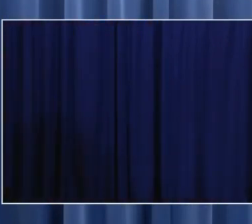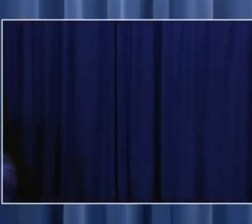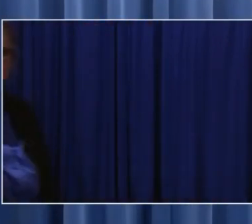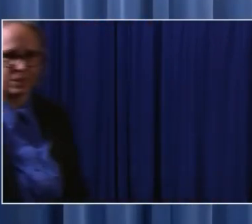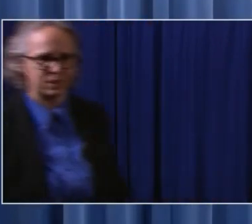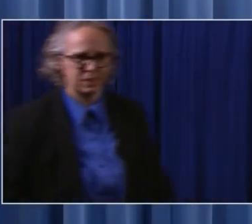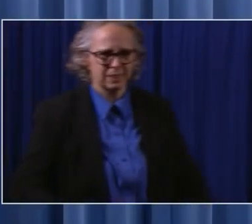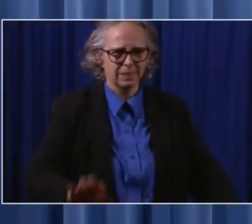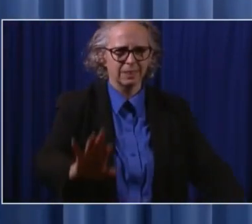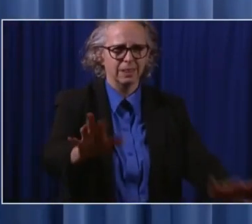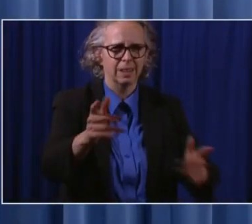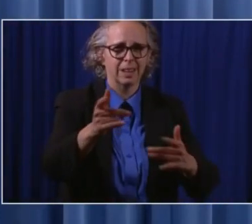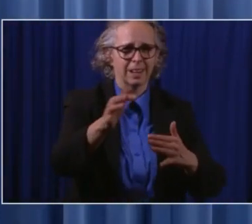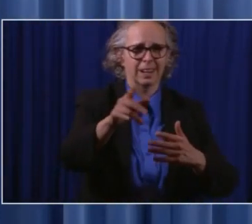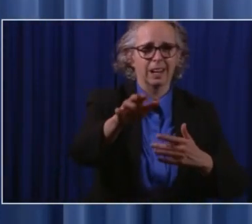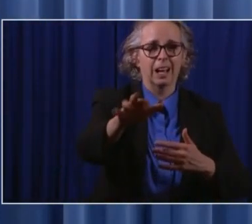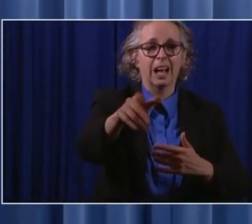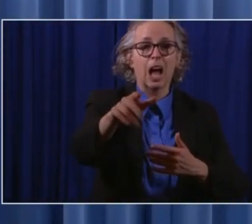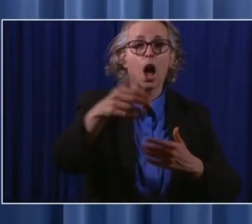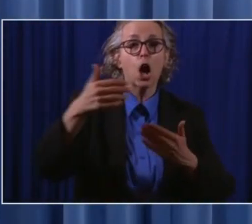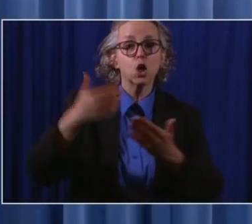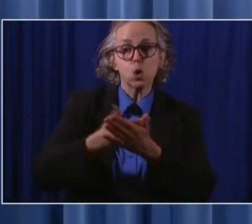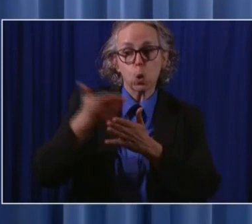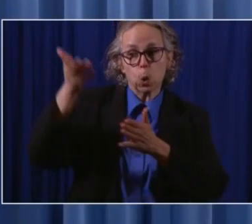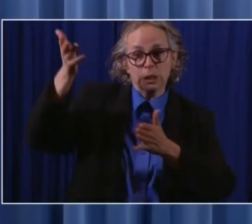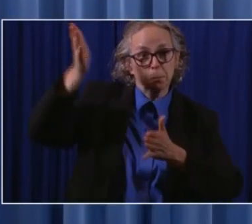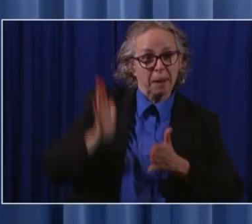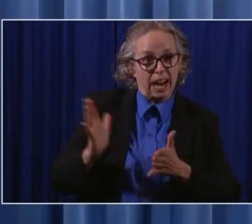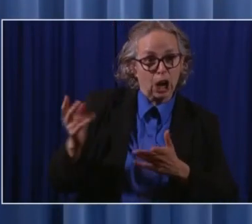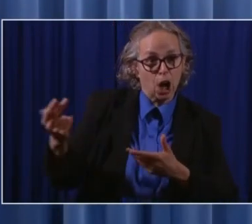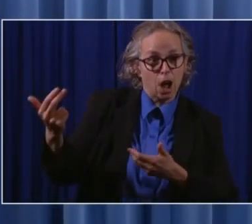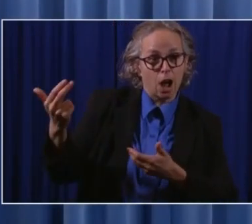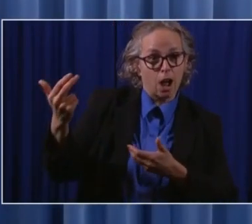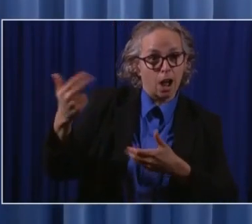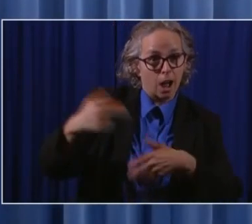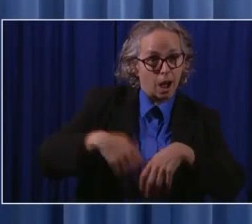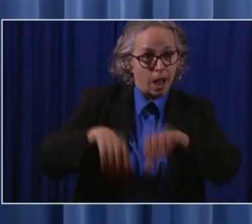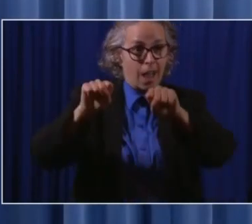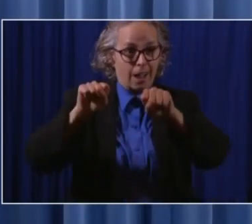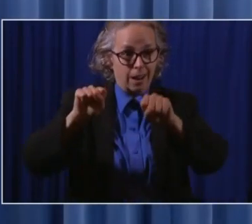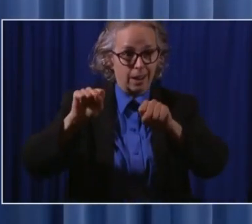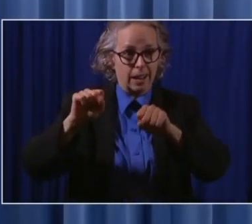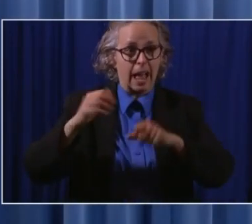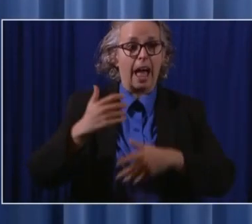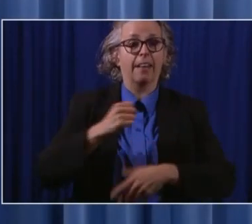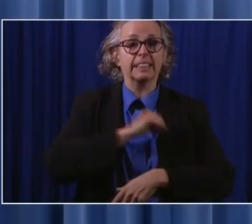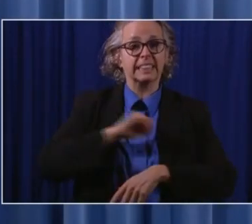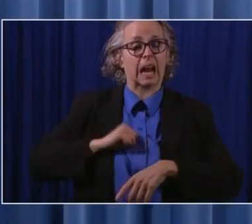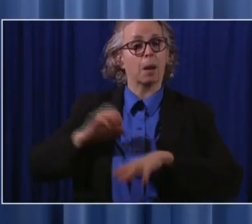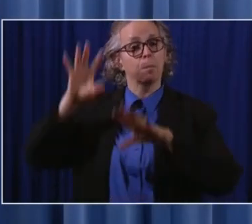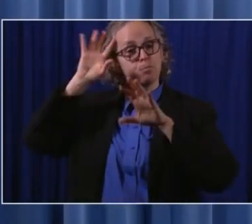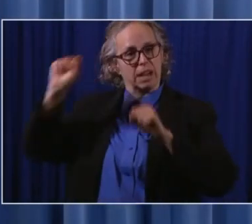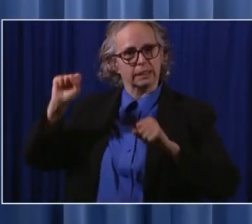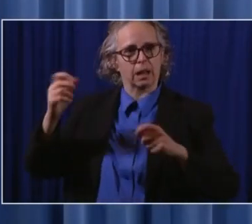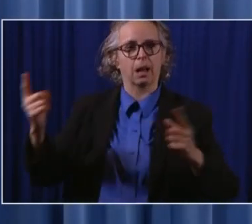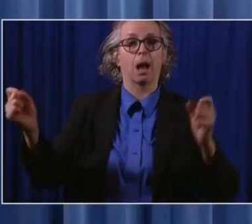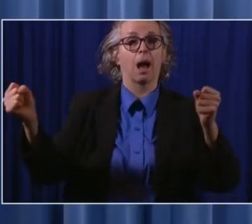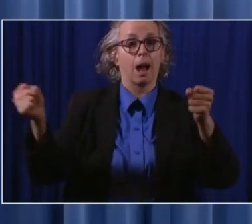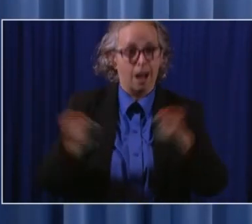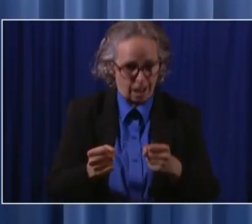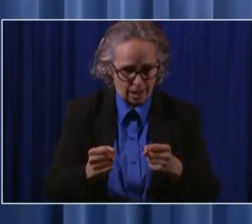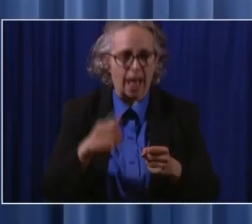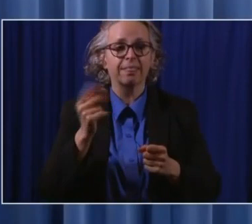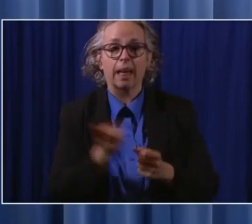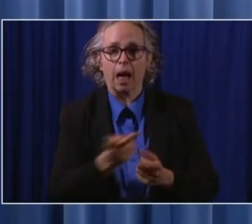And this both will be on our first meeting, and I hope that meeting occurs very, very soon. And we will